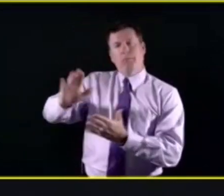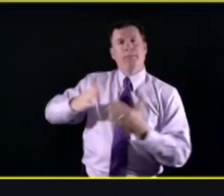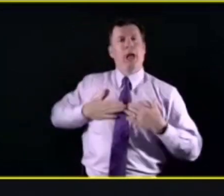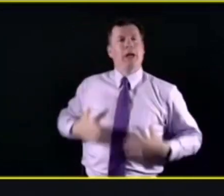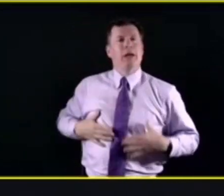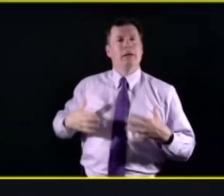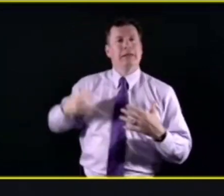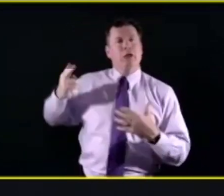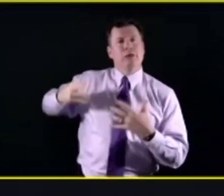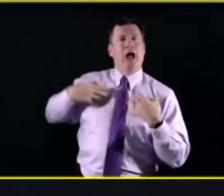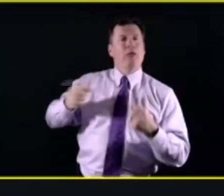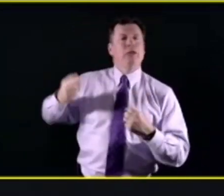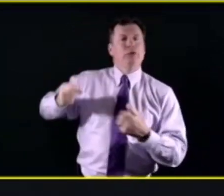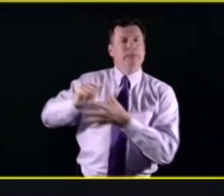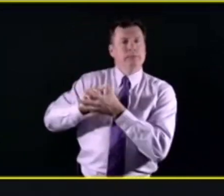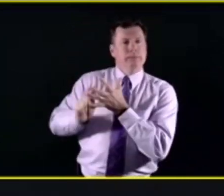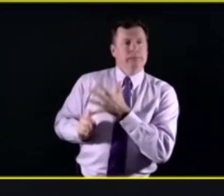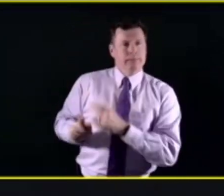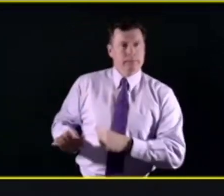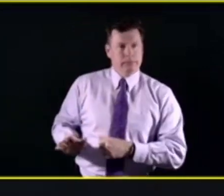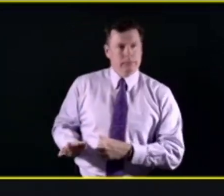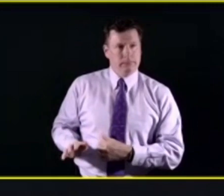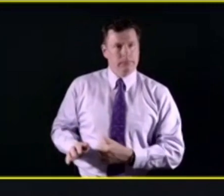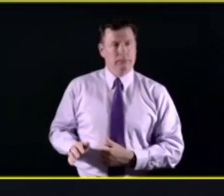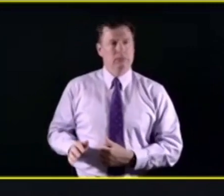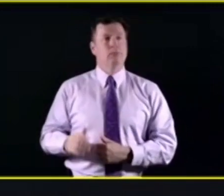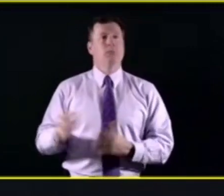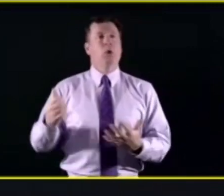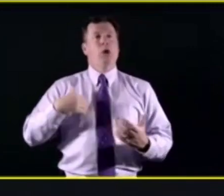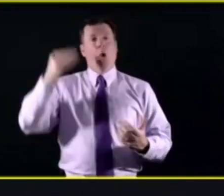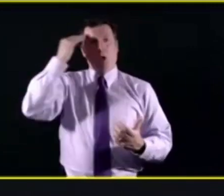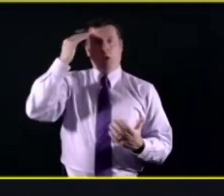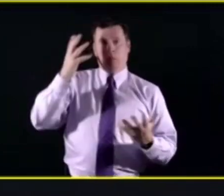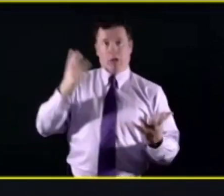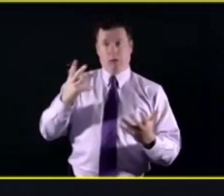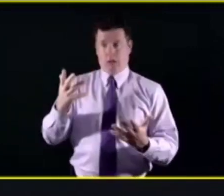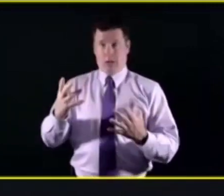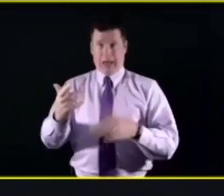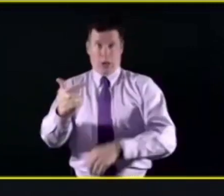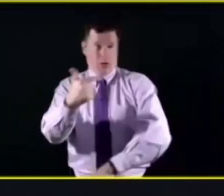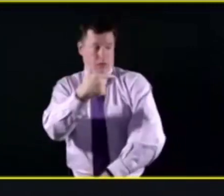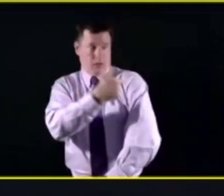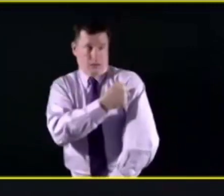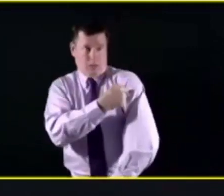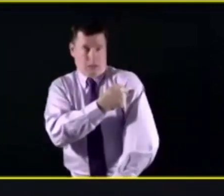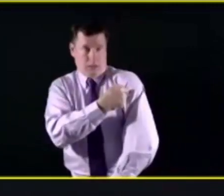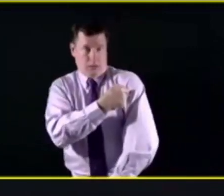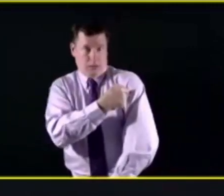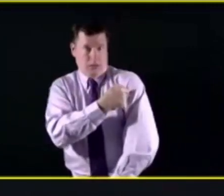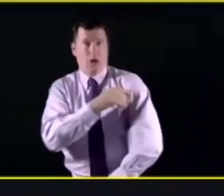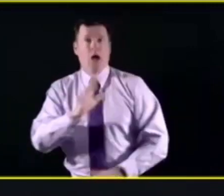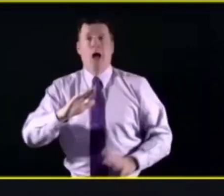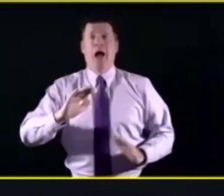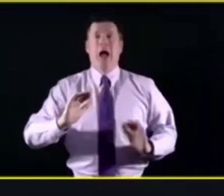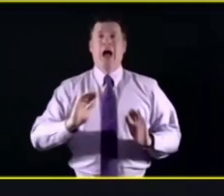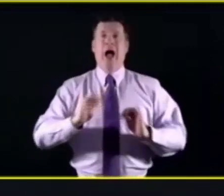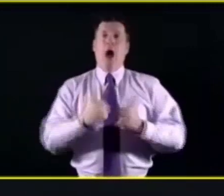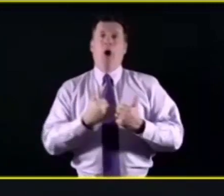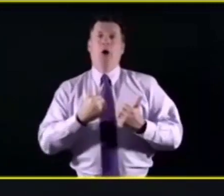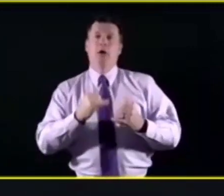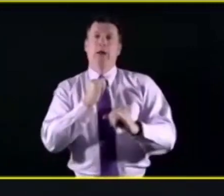response that the vaccine induces in individuals. And so one of the things that we're